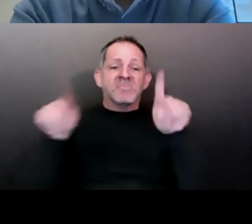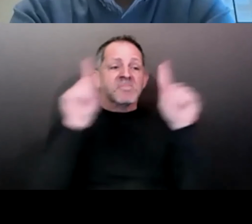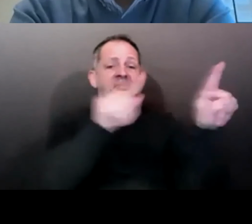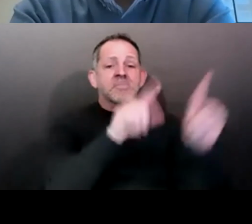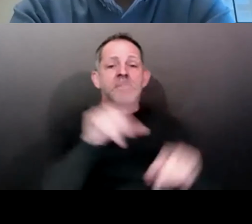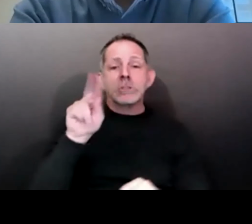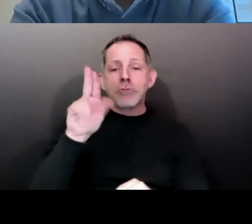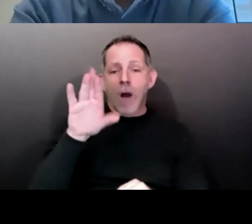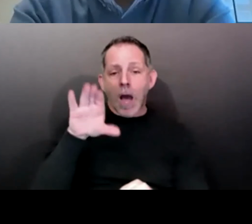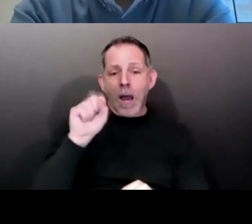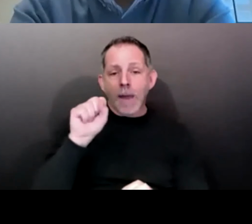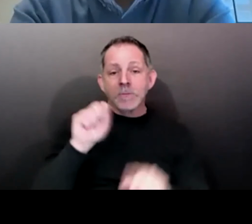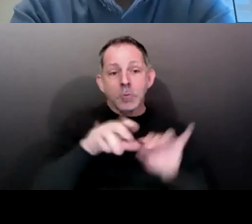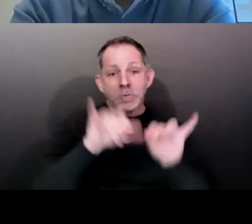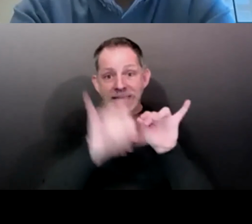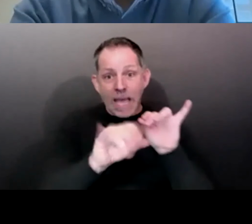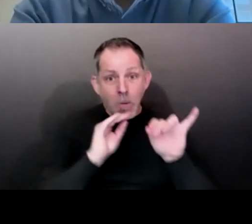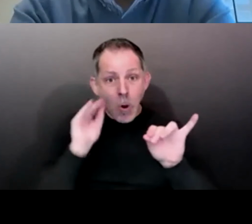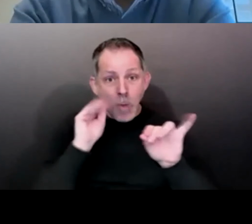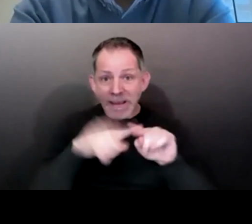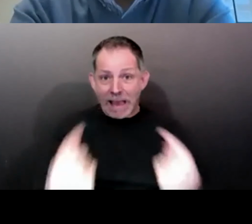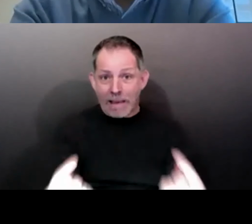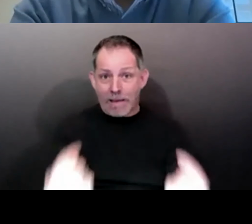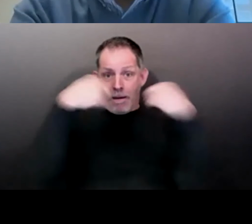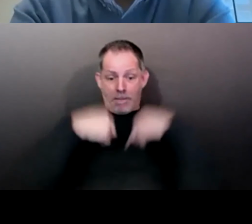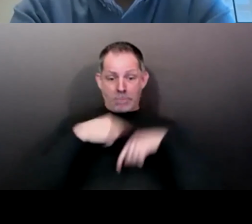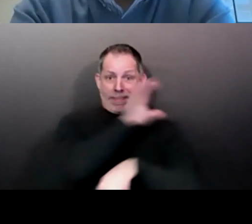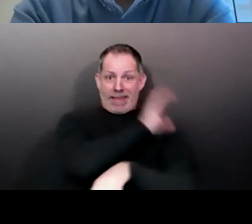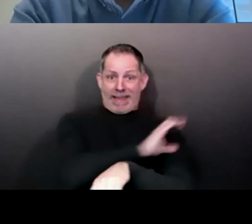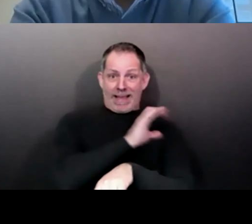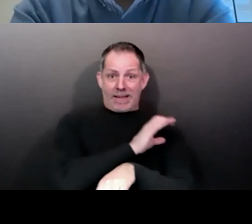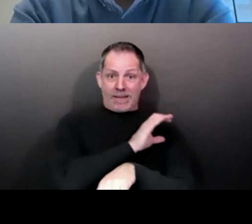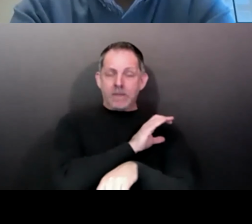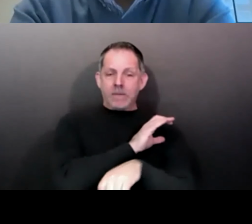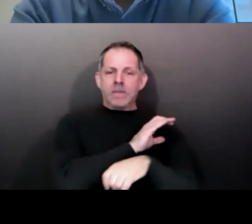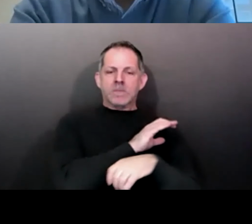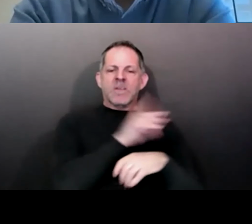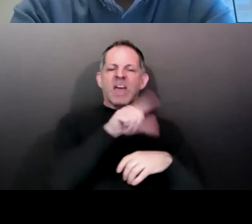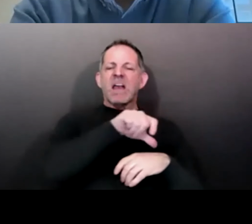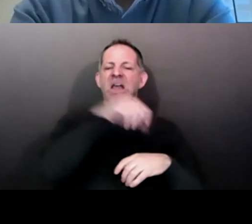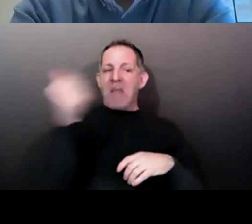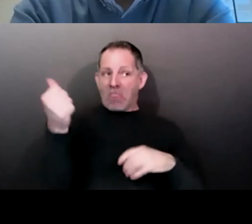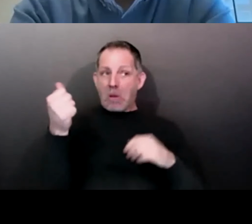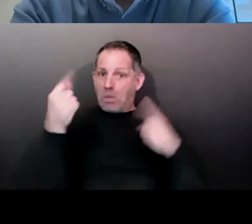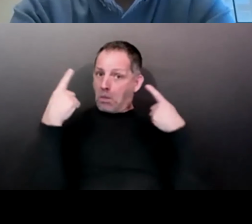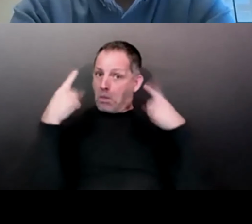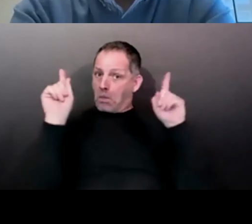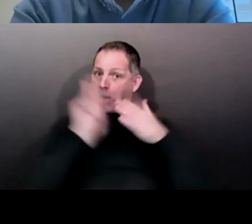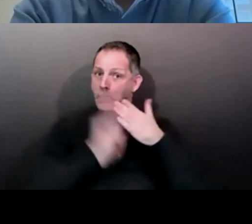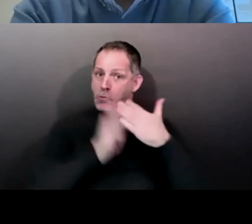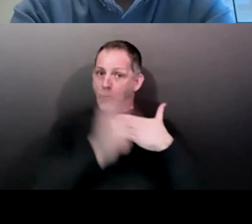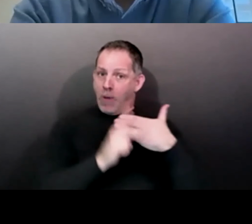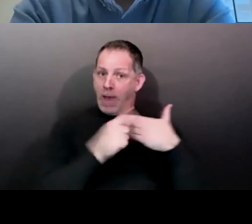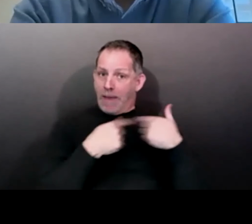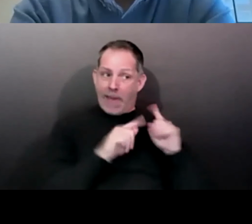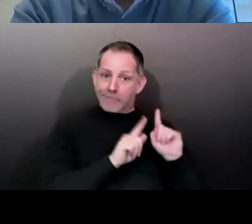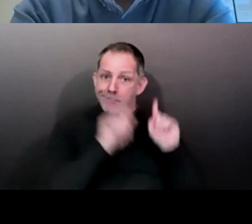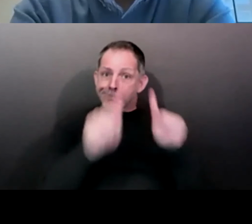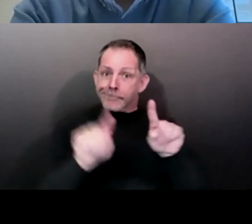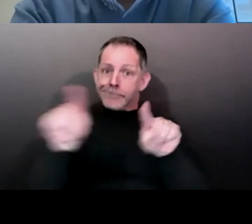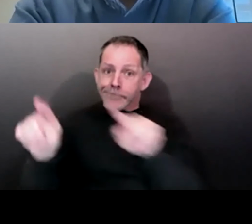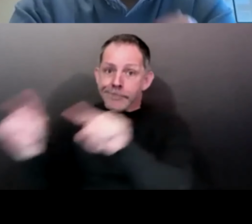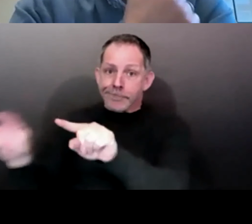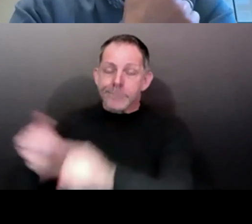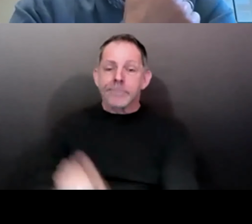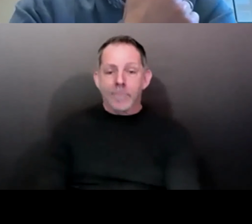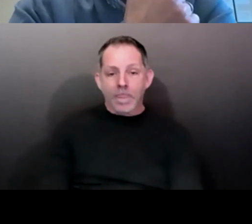to get their vaccines. That's another victory that we've had. And another challenge